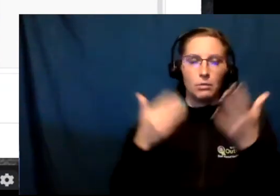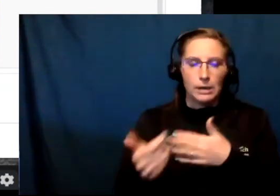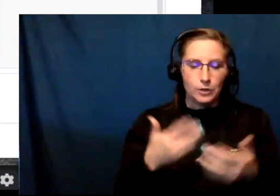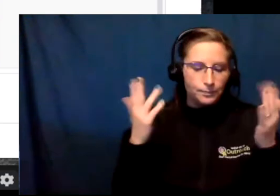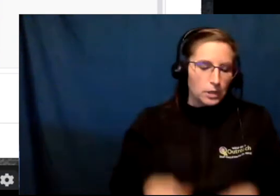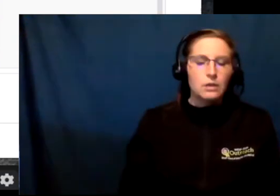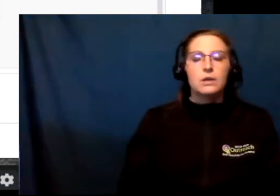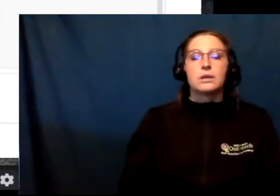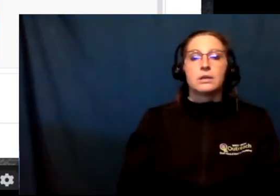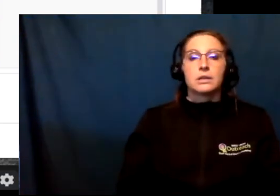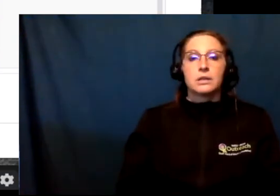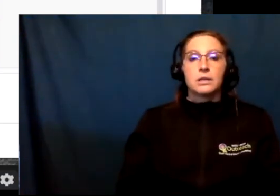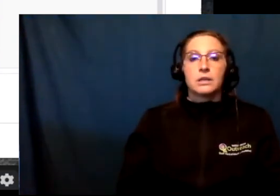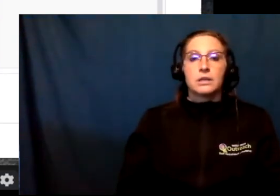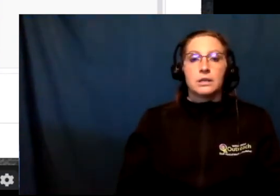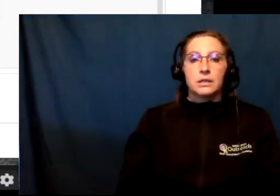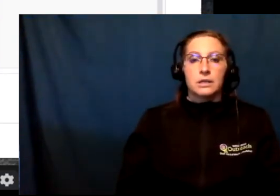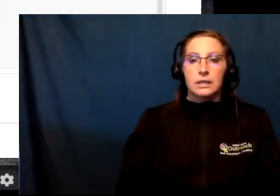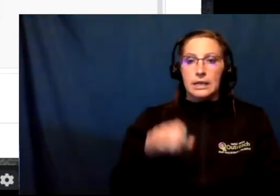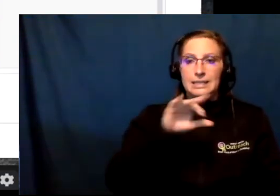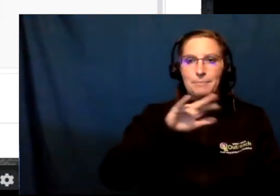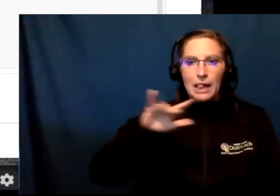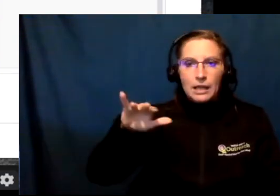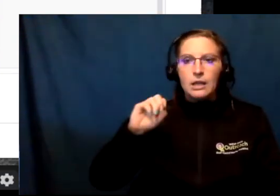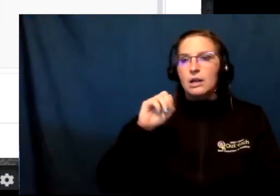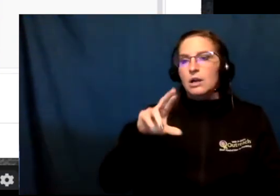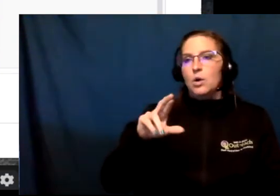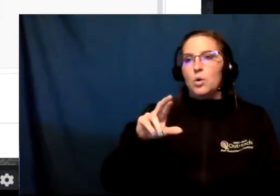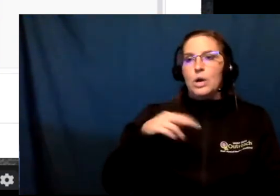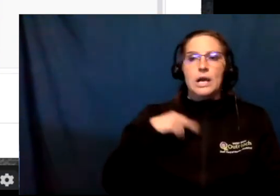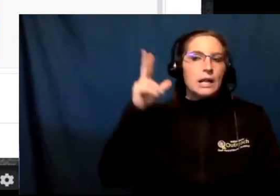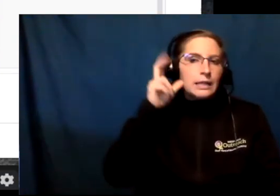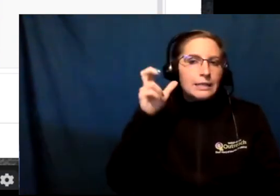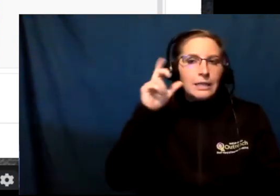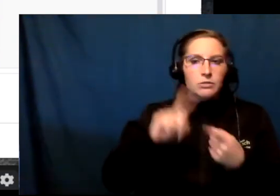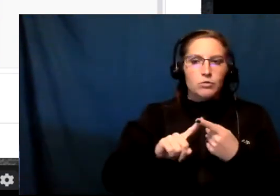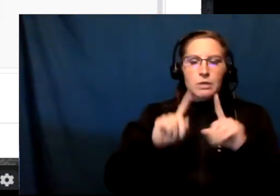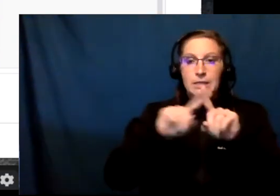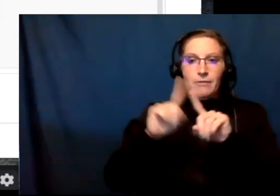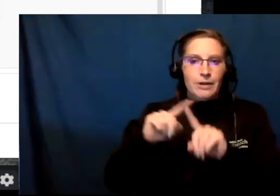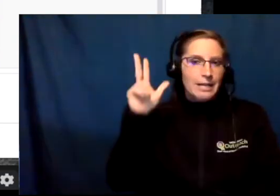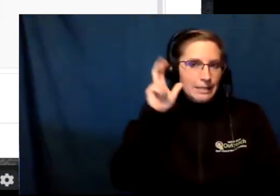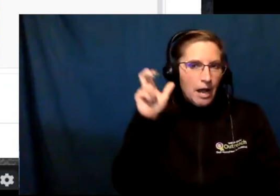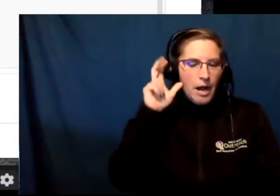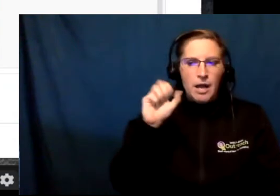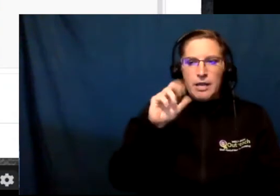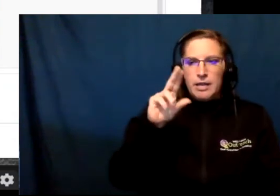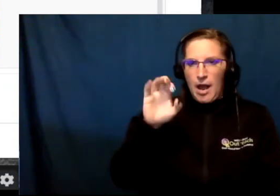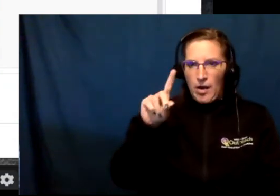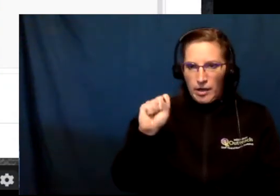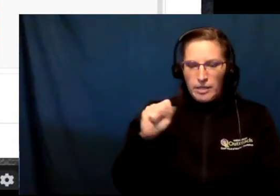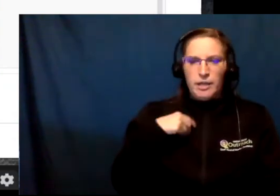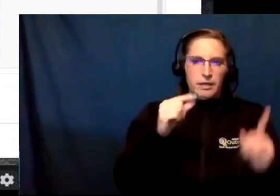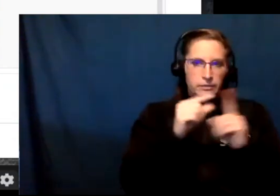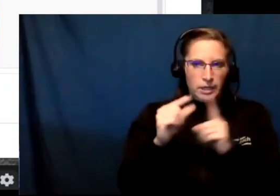it was um, spelling or listening to sounds and words, and then I would have it